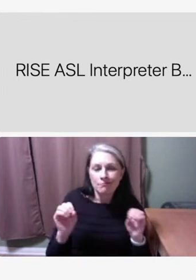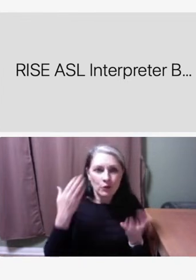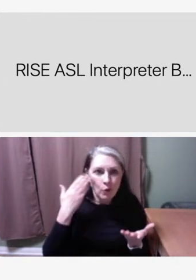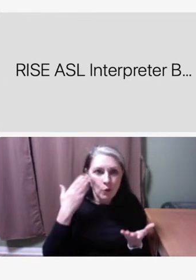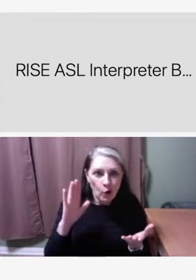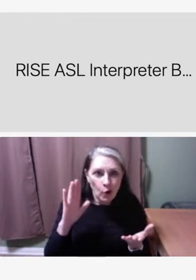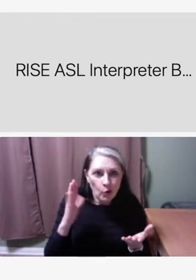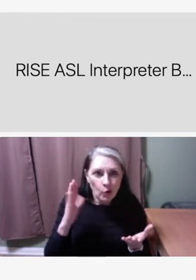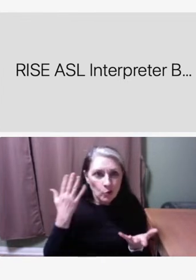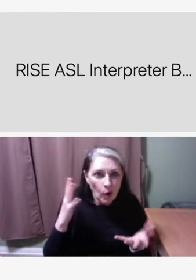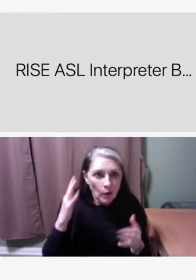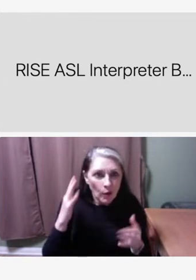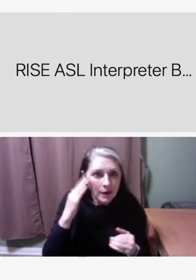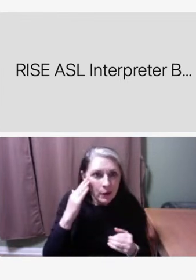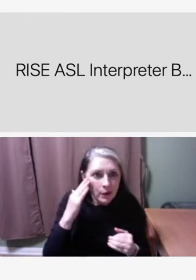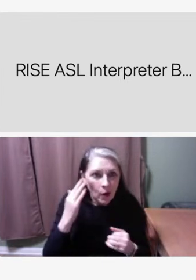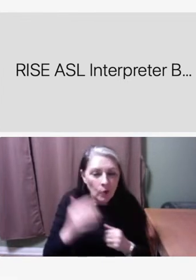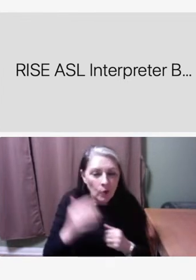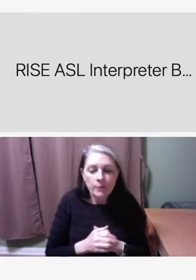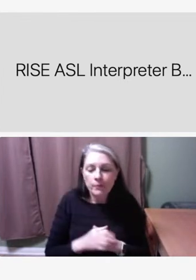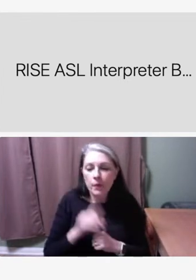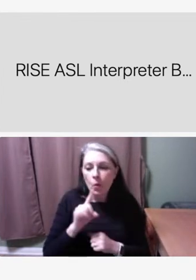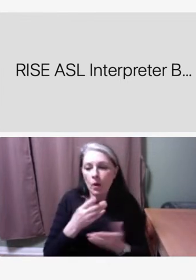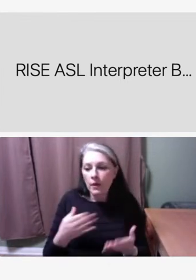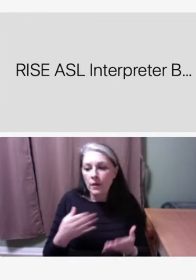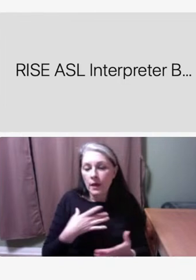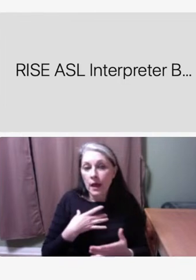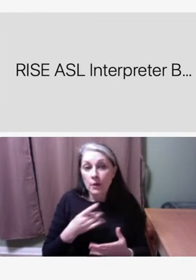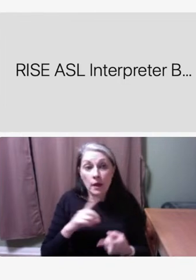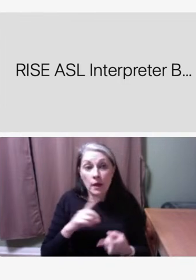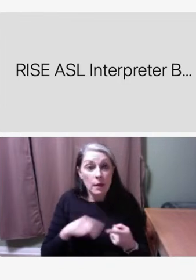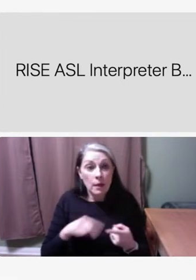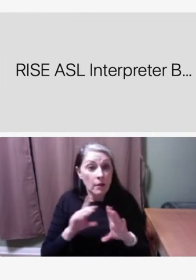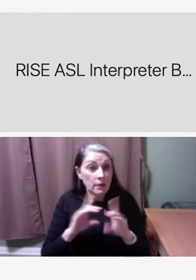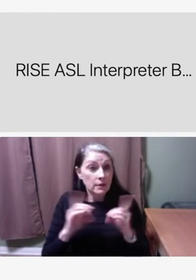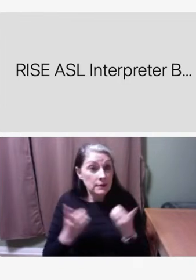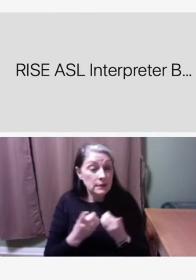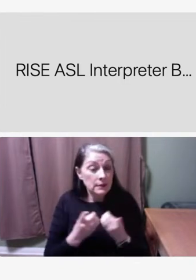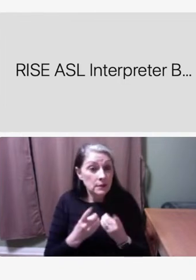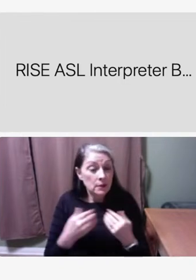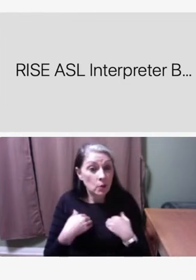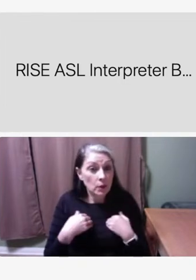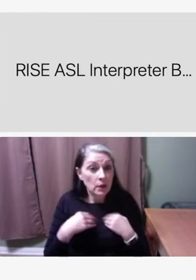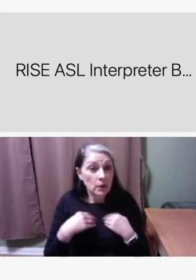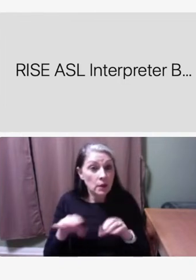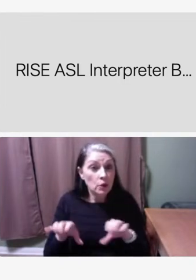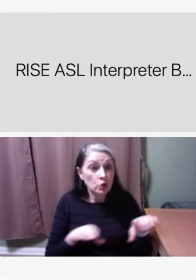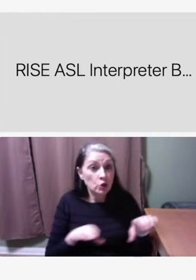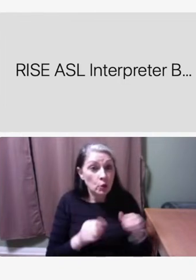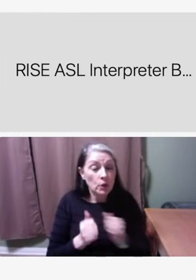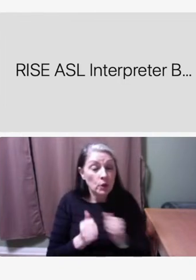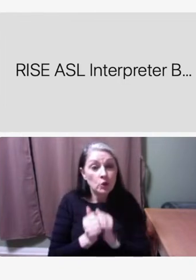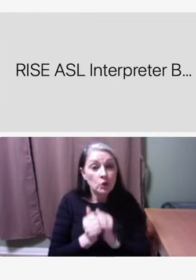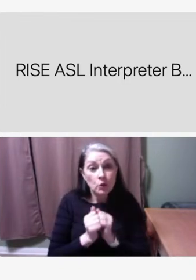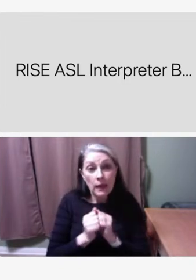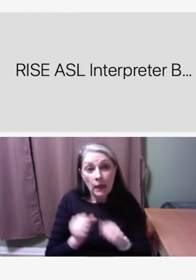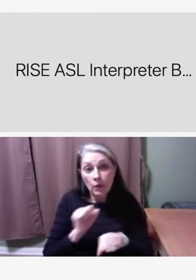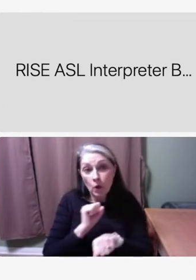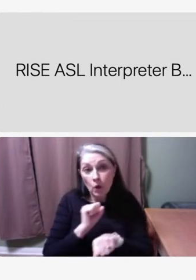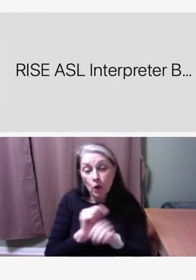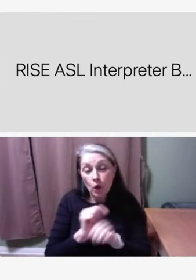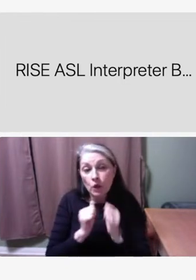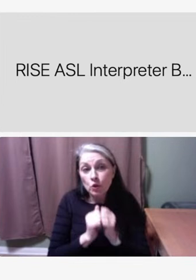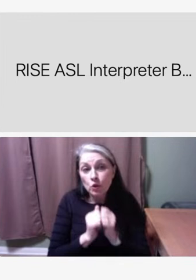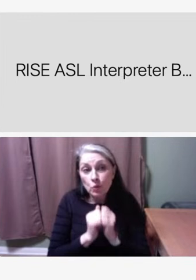that I like about this district is that we do it together. Let's work together. Let's plan